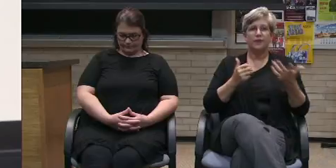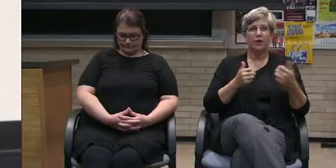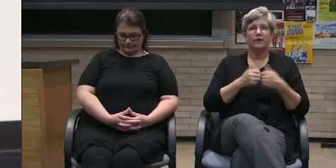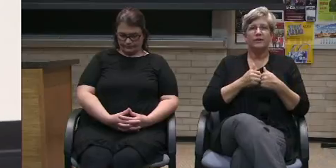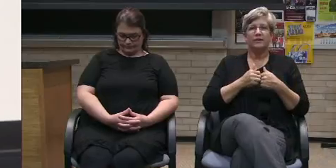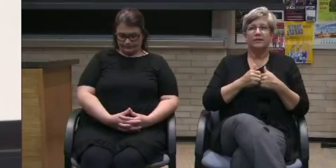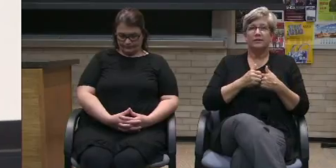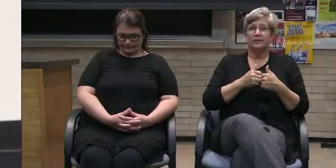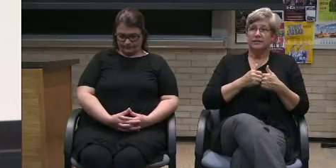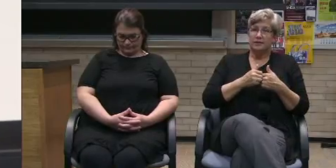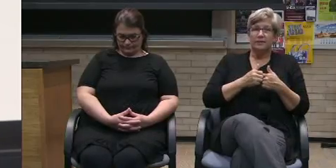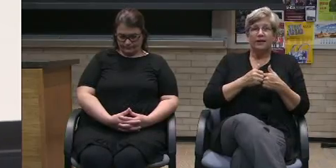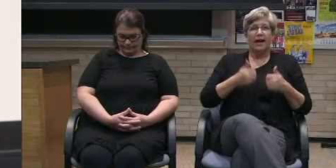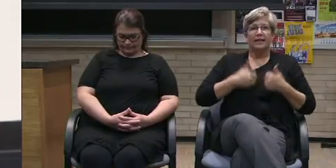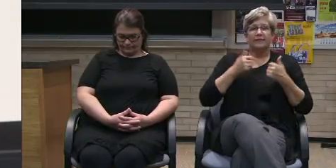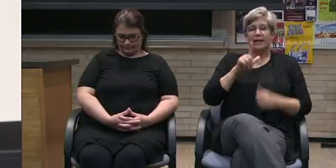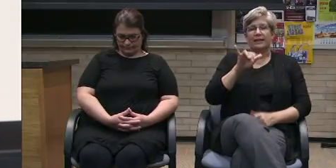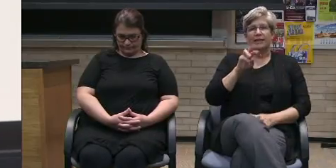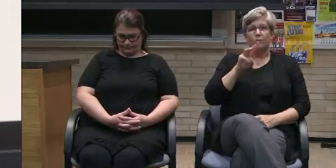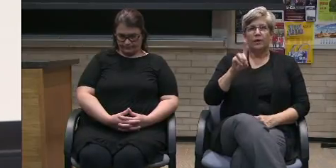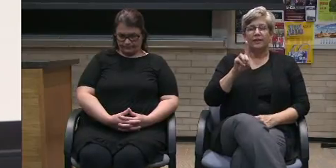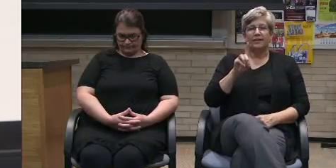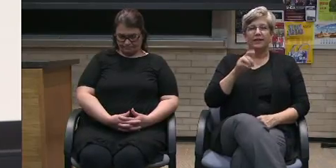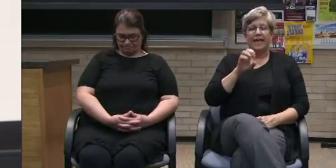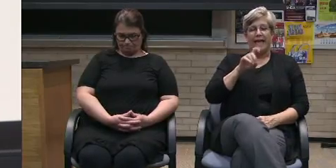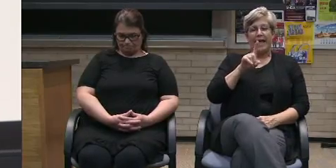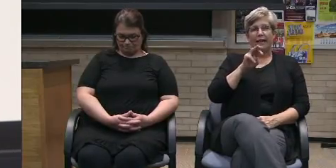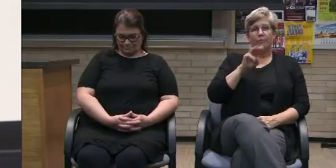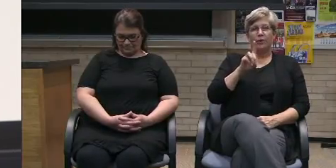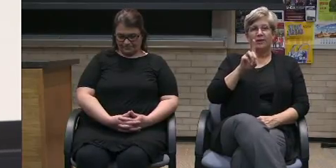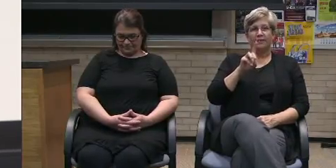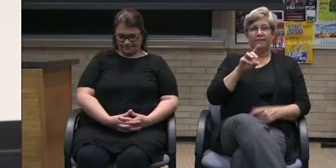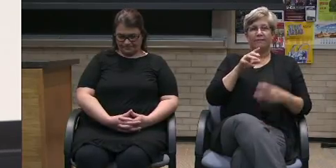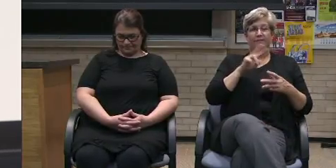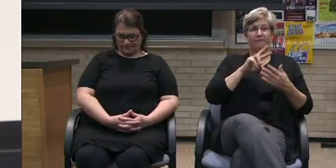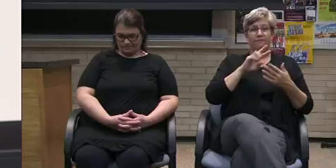on Linwood Avenue. Elmwood Village is my neighborhood, you know,